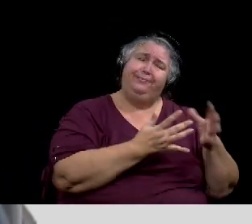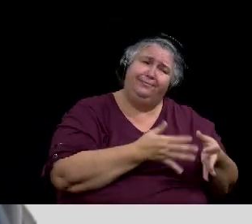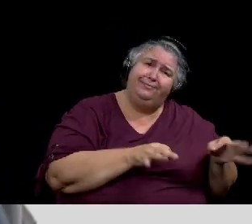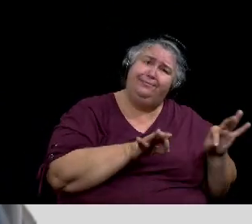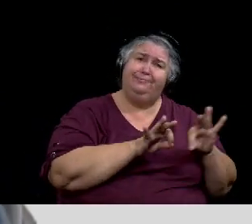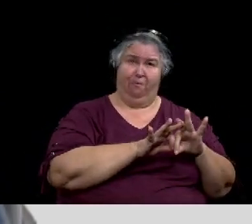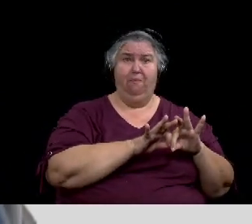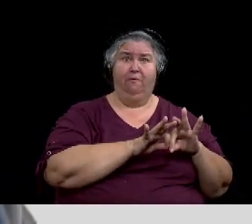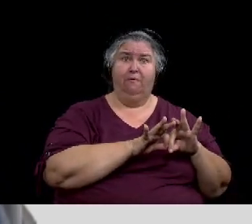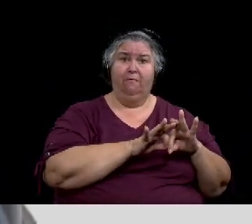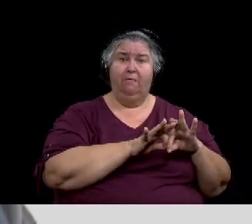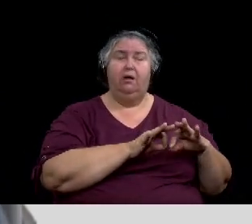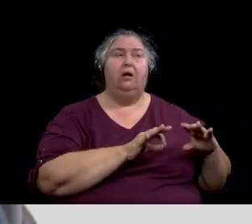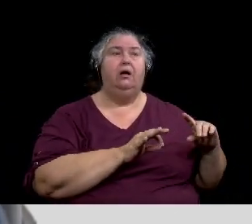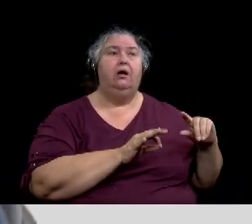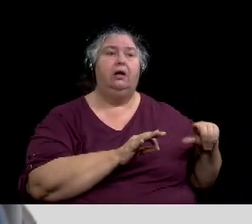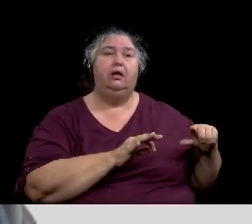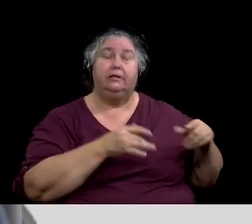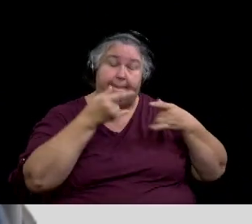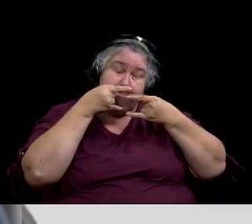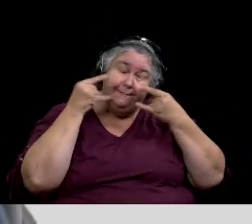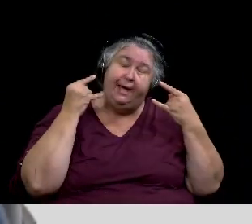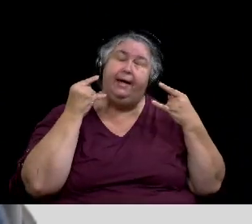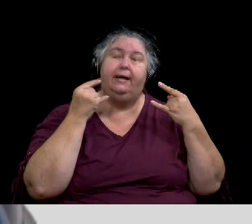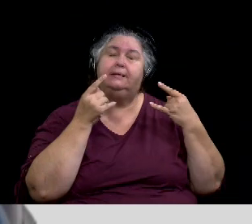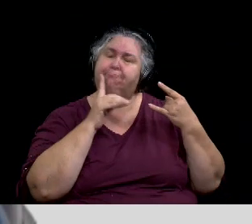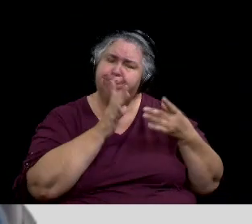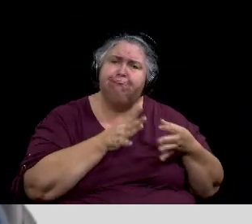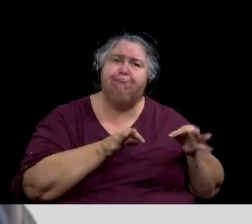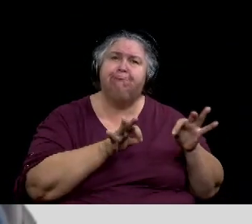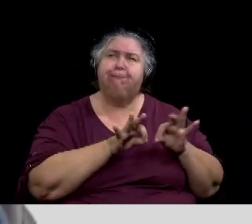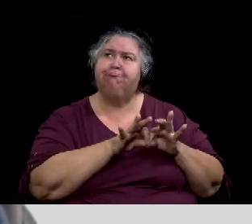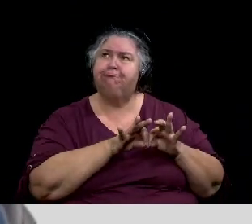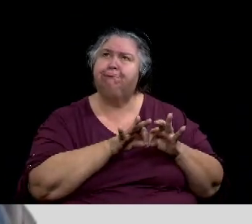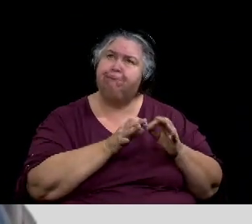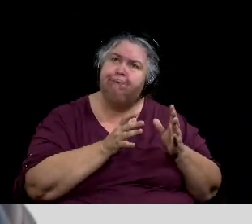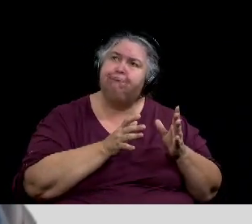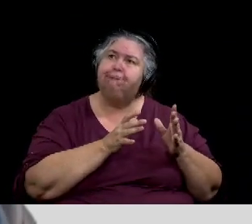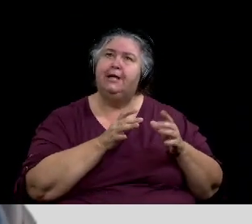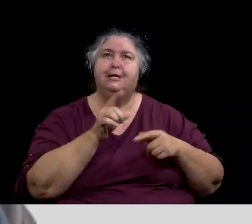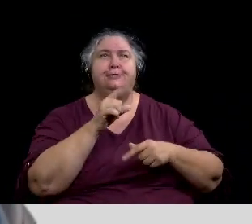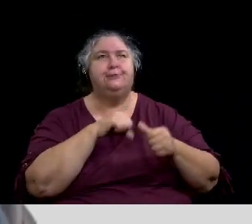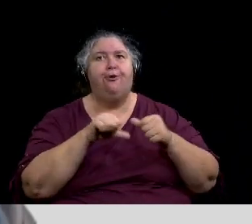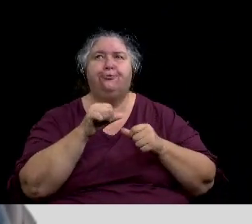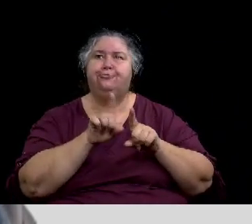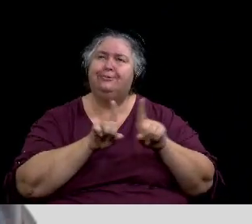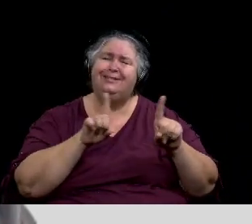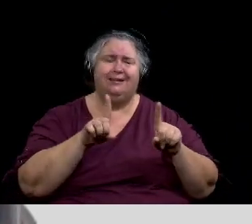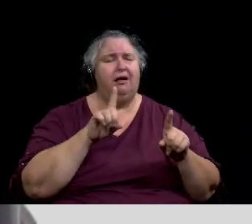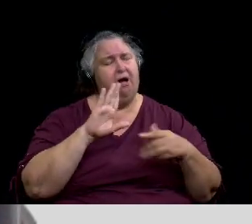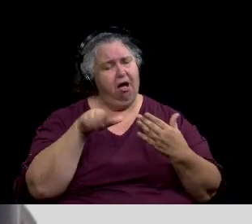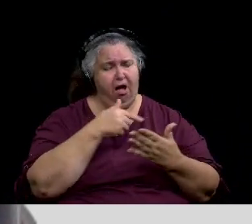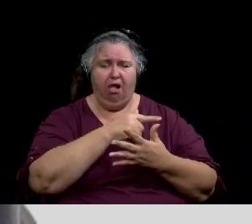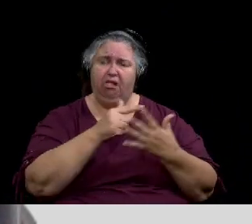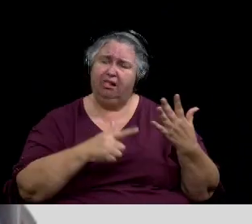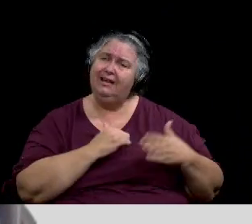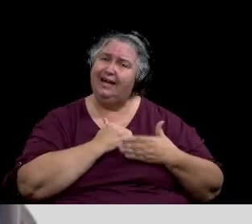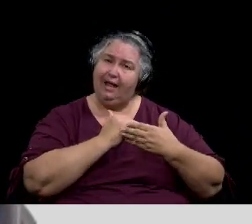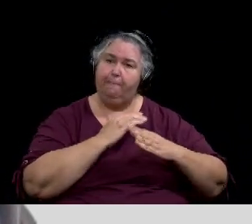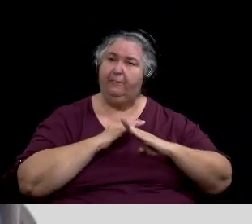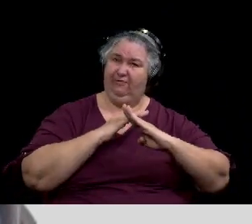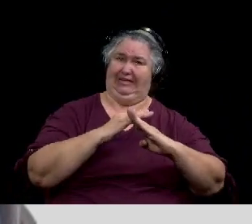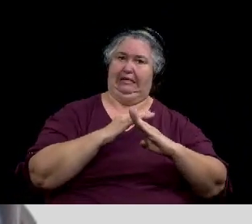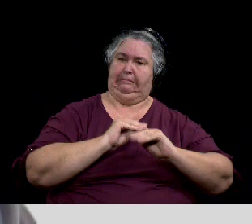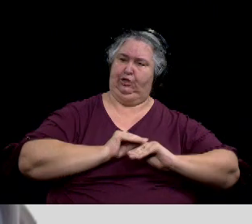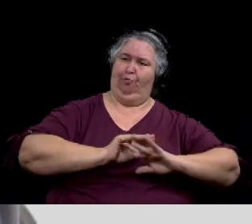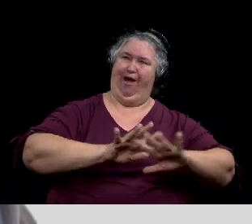this. The mask piece is essential, social distancing. Those are all preventive tools that we